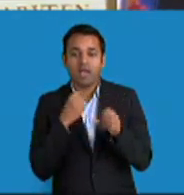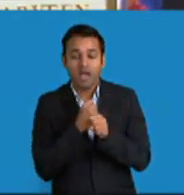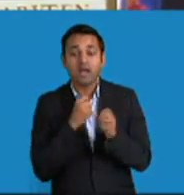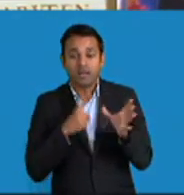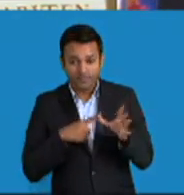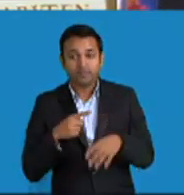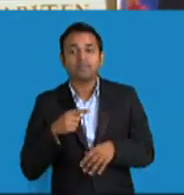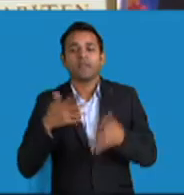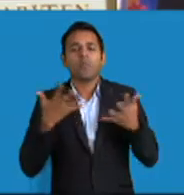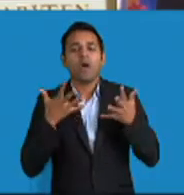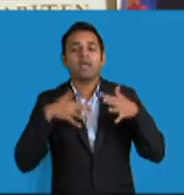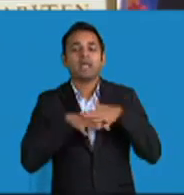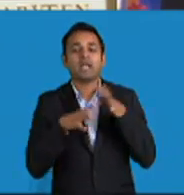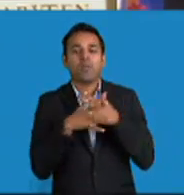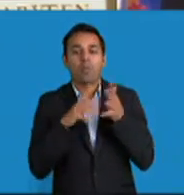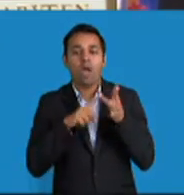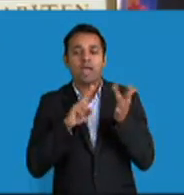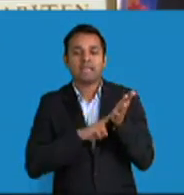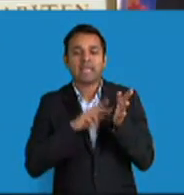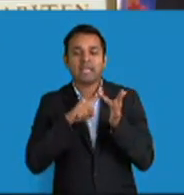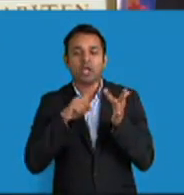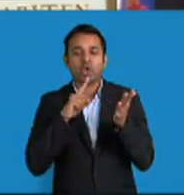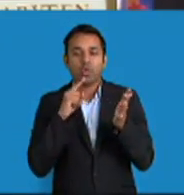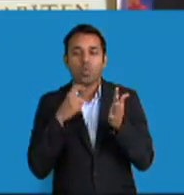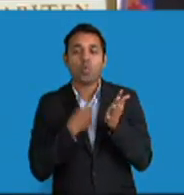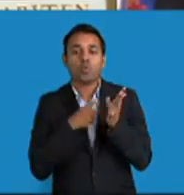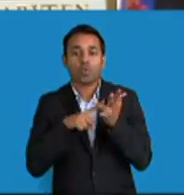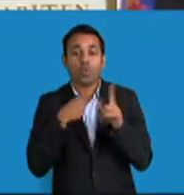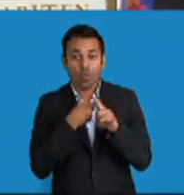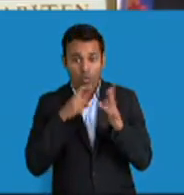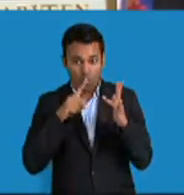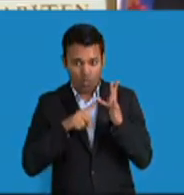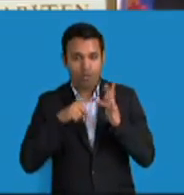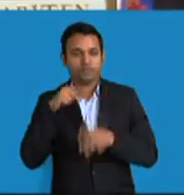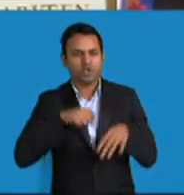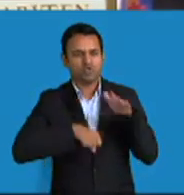Madam Speaker, they are the top school in this country